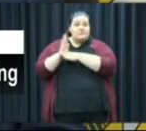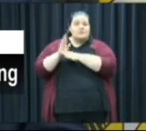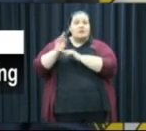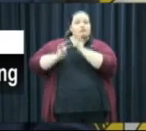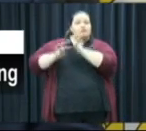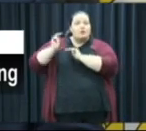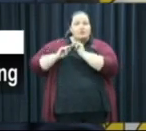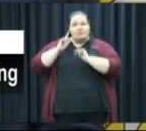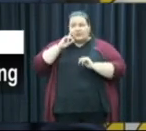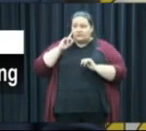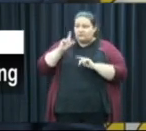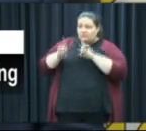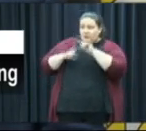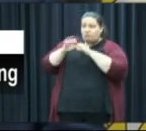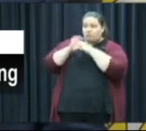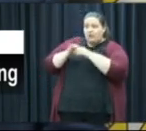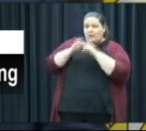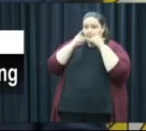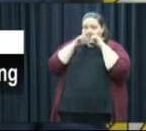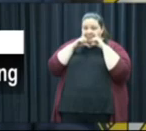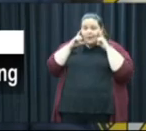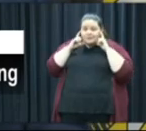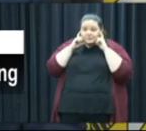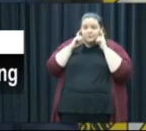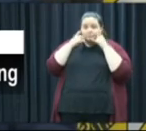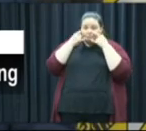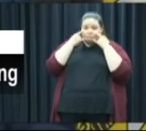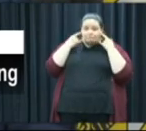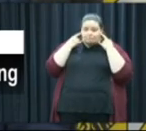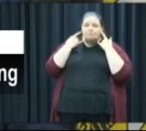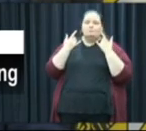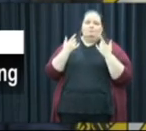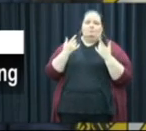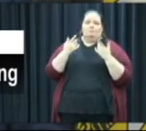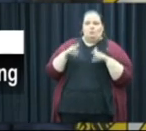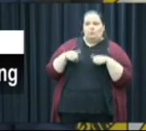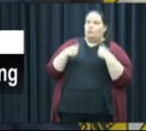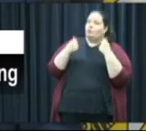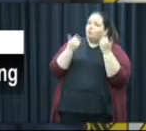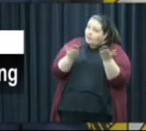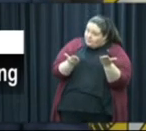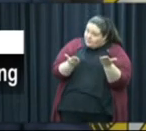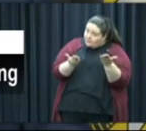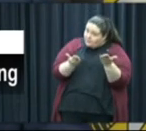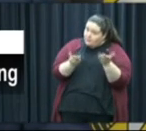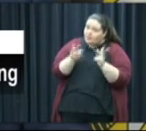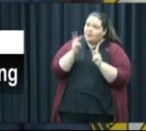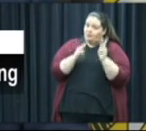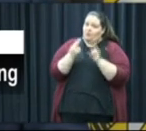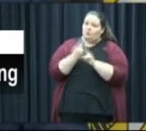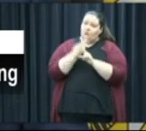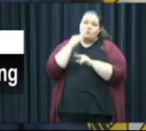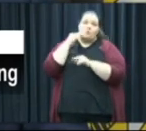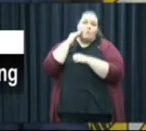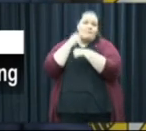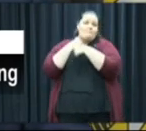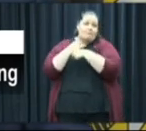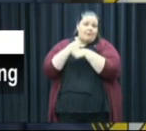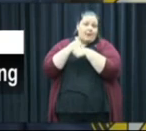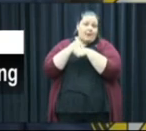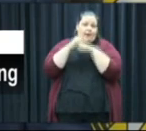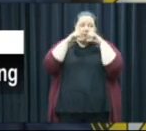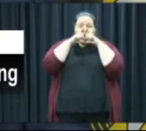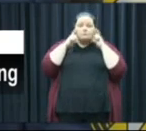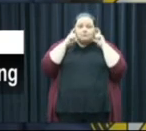companies, about masks. Again, we're recommending that people wear non-medical face masks, also referred to